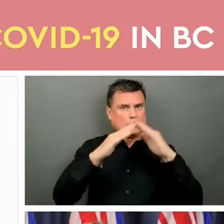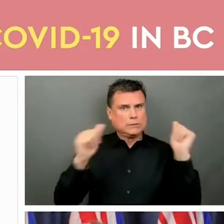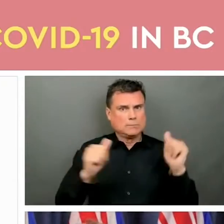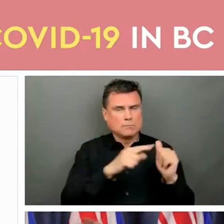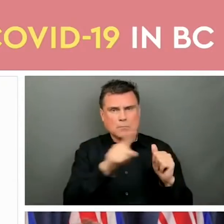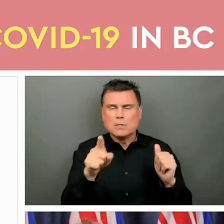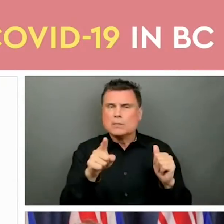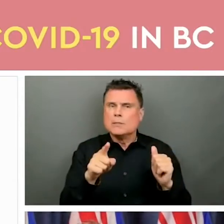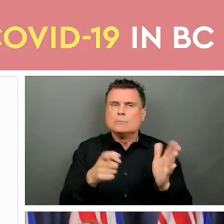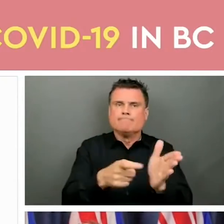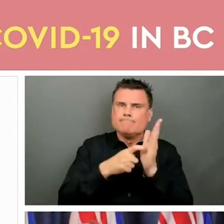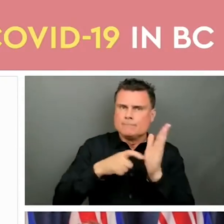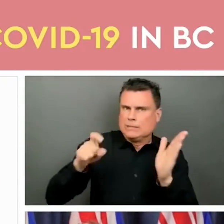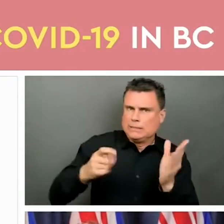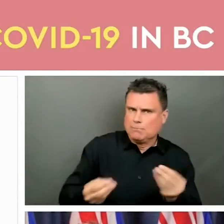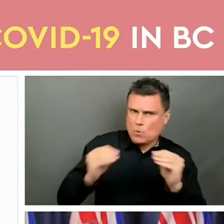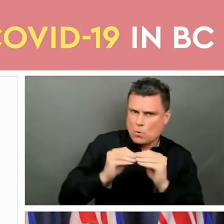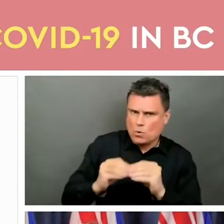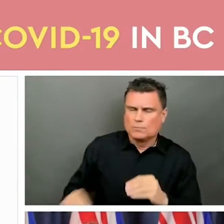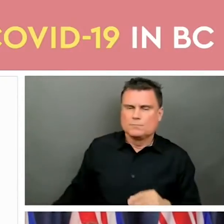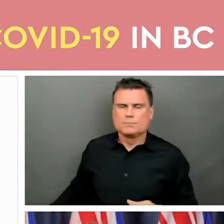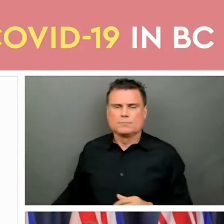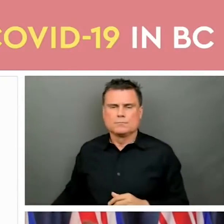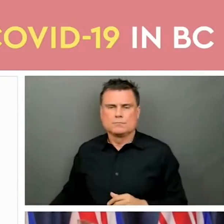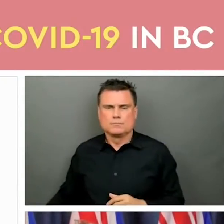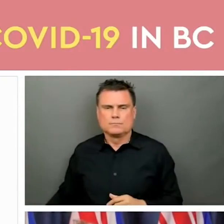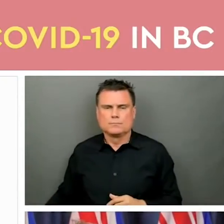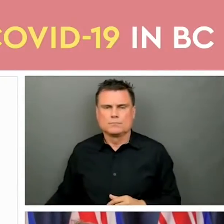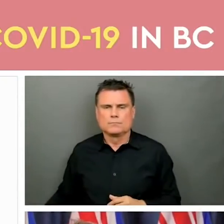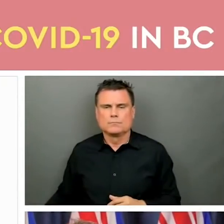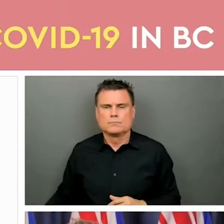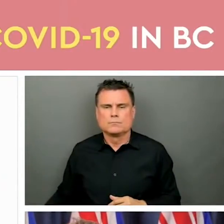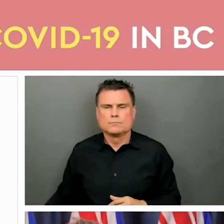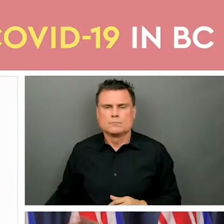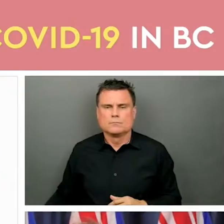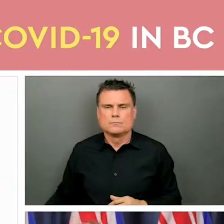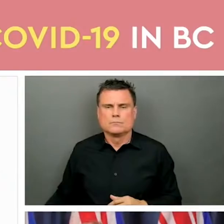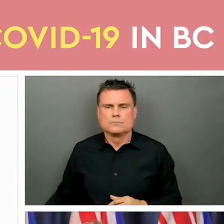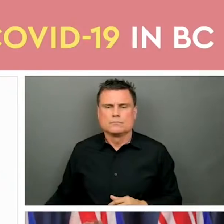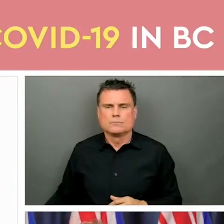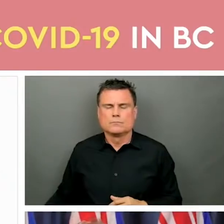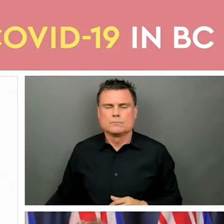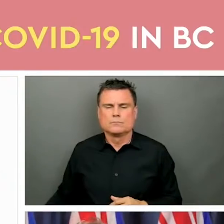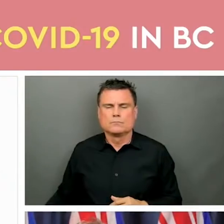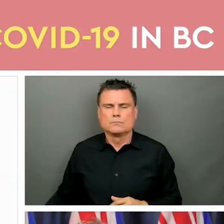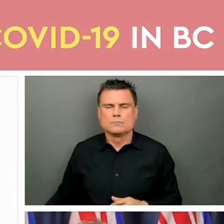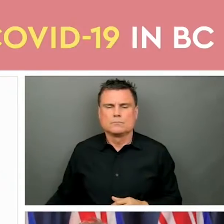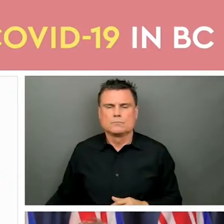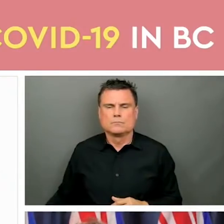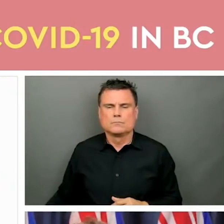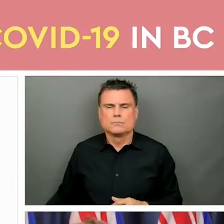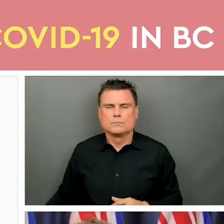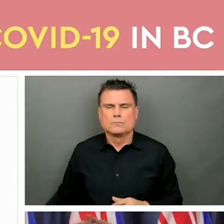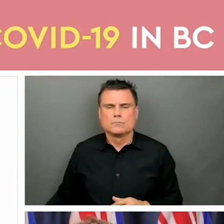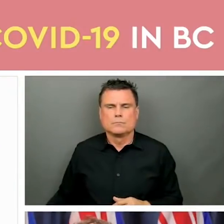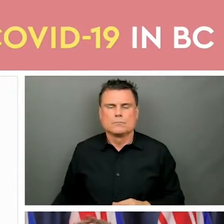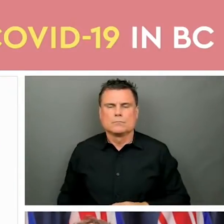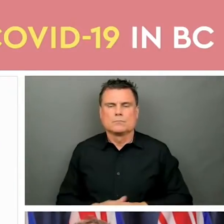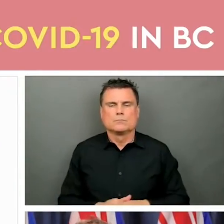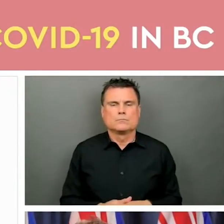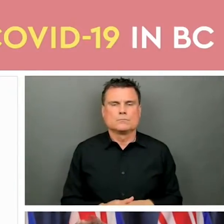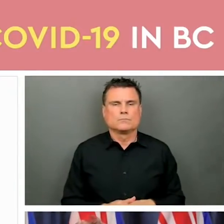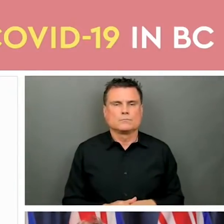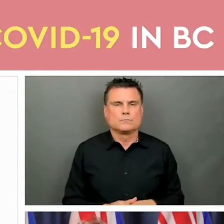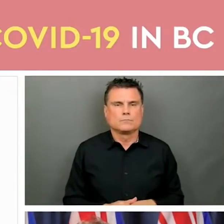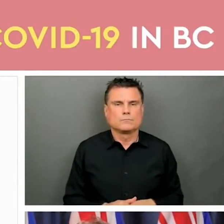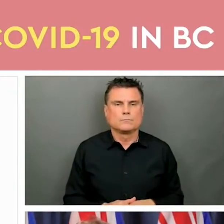and our nurses in our surgical renewal plan, and of course, possible COVID-19 demand.